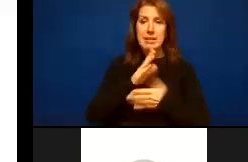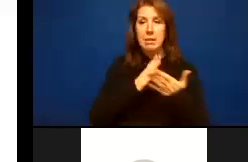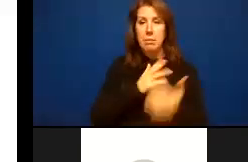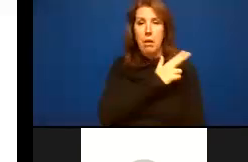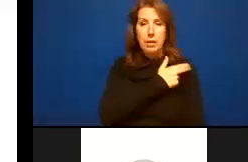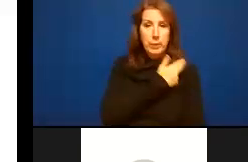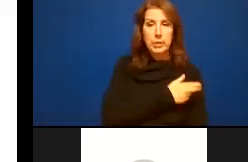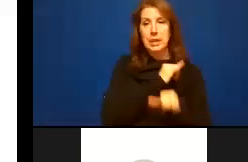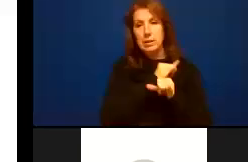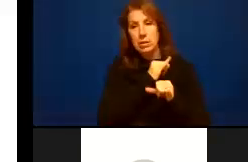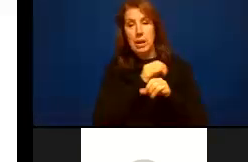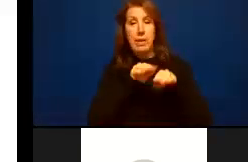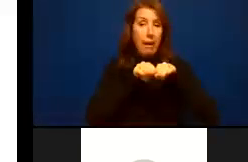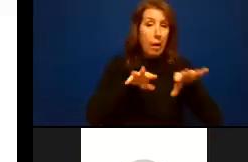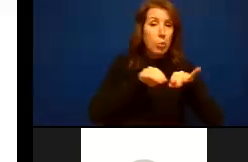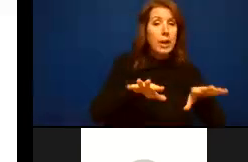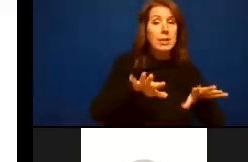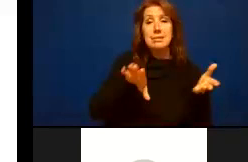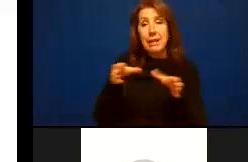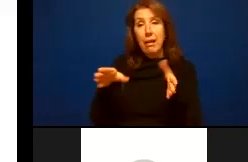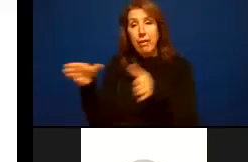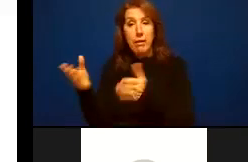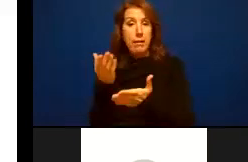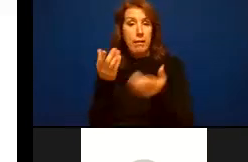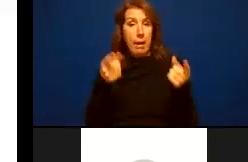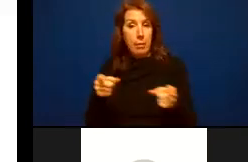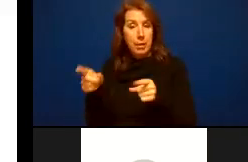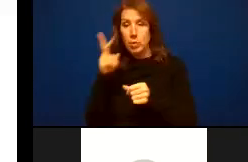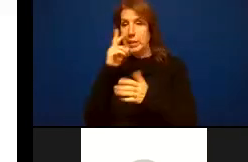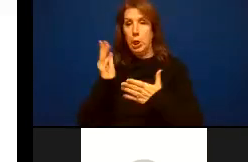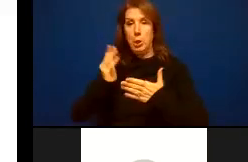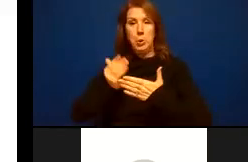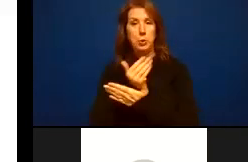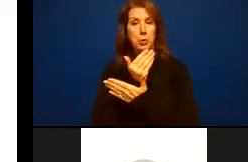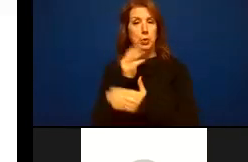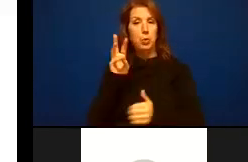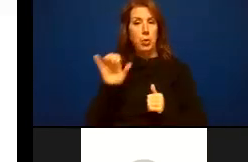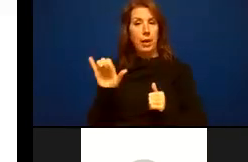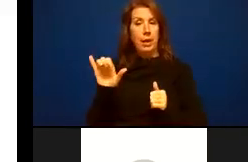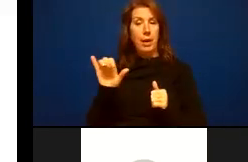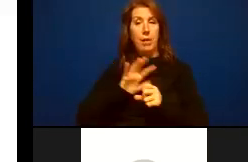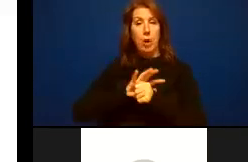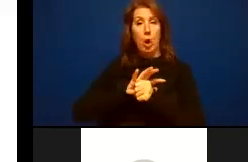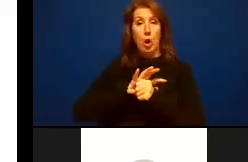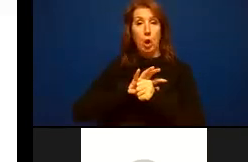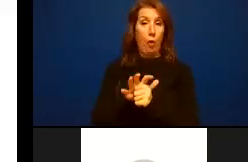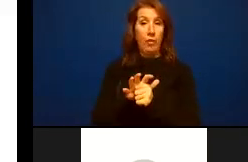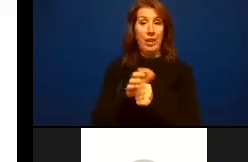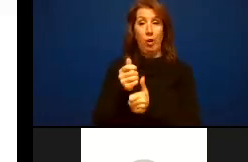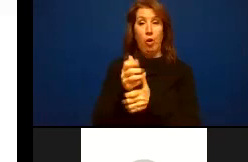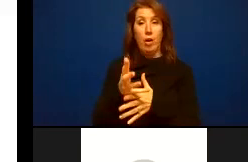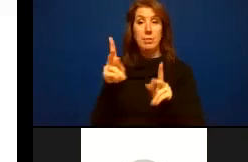and the deaths that have happened, that we've seen kind of a new wave of what I call sort of COVID deinstitutionalization